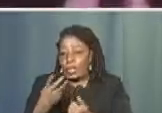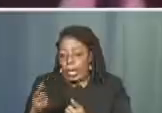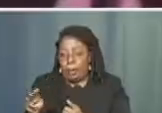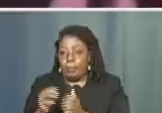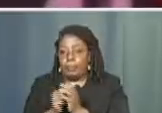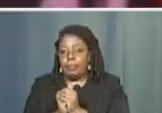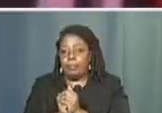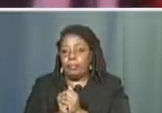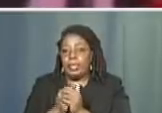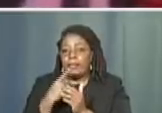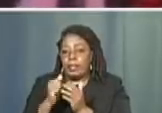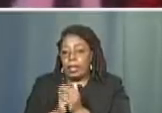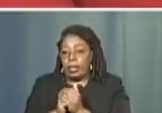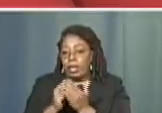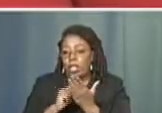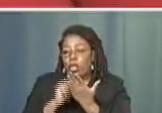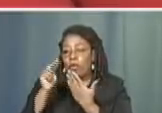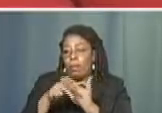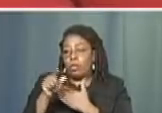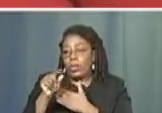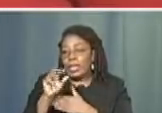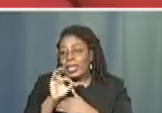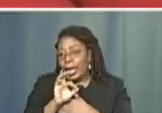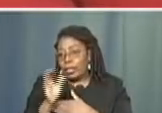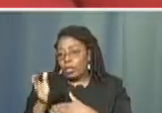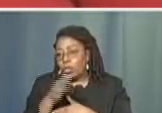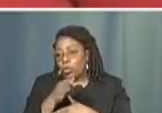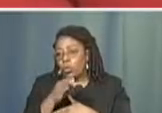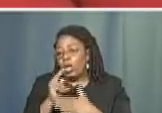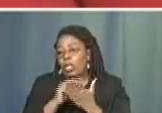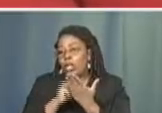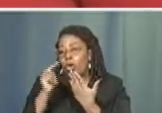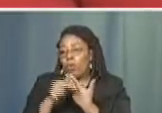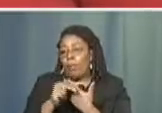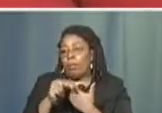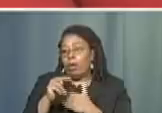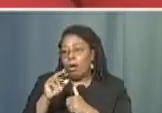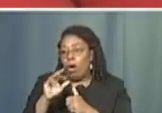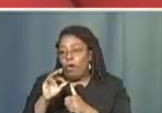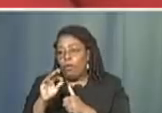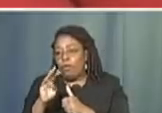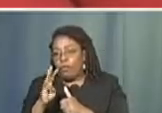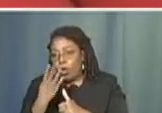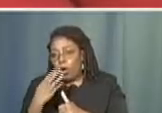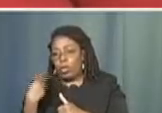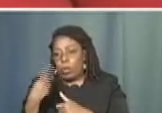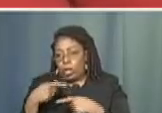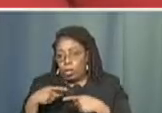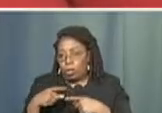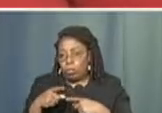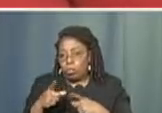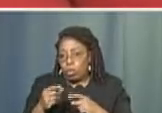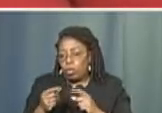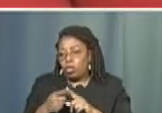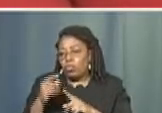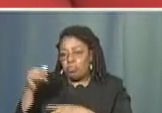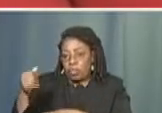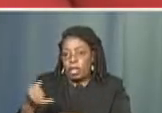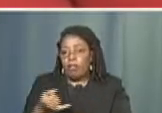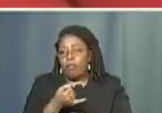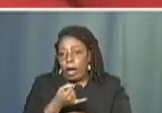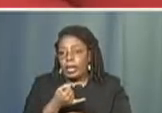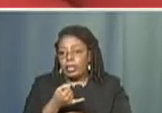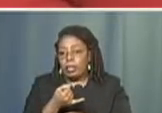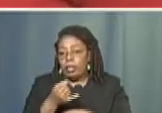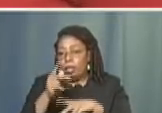from November 29th until December 4th, we are going to invite